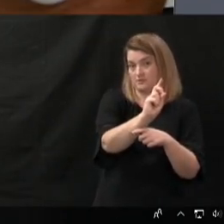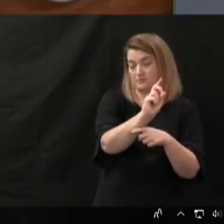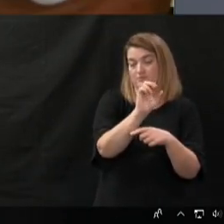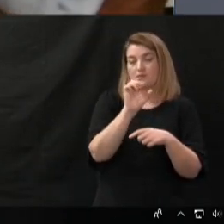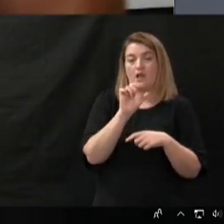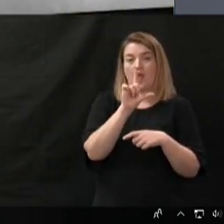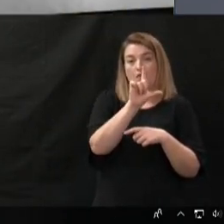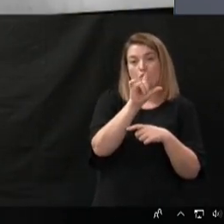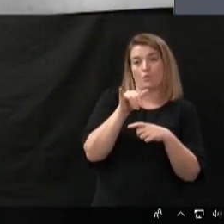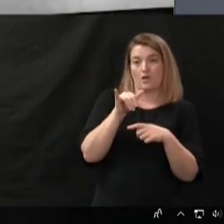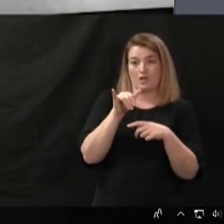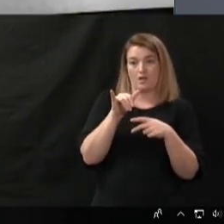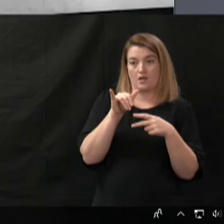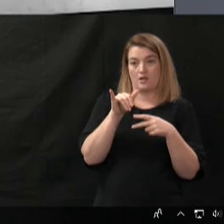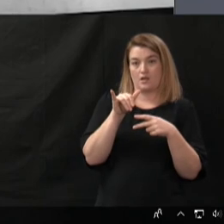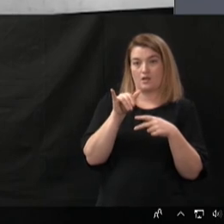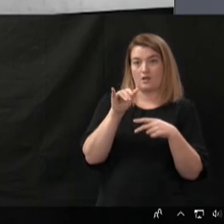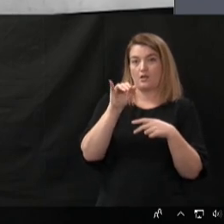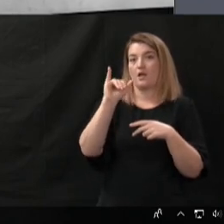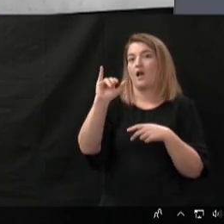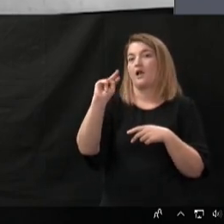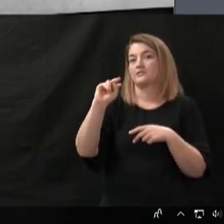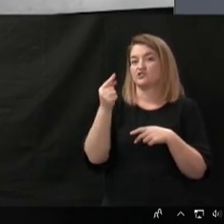ly, ing,